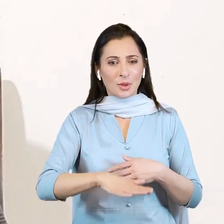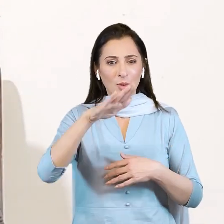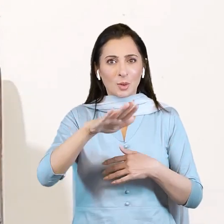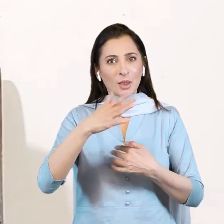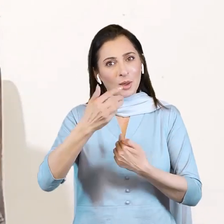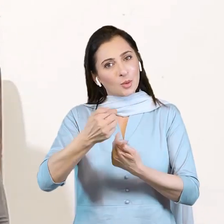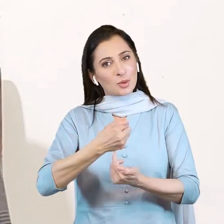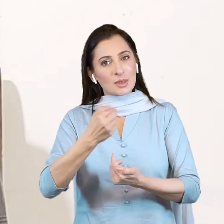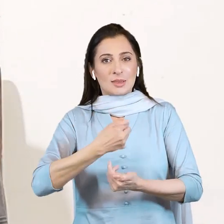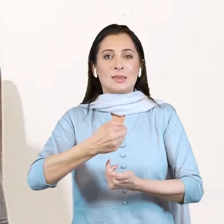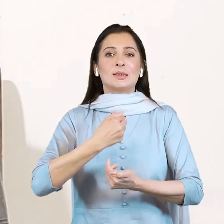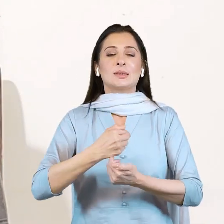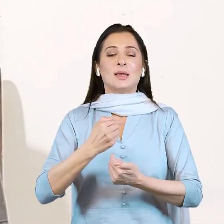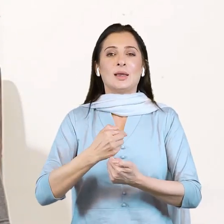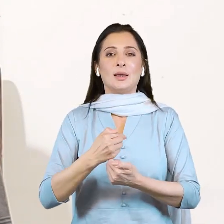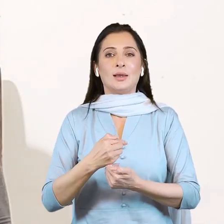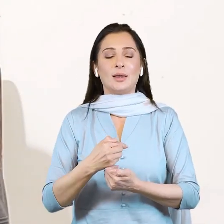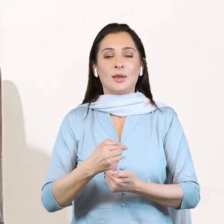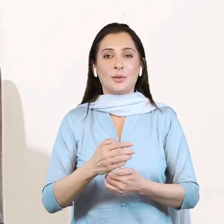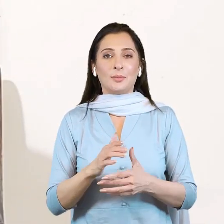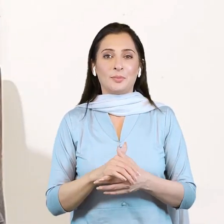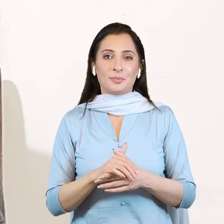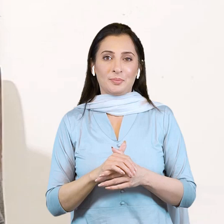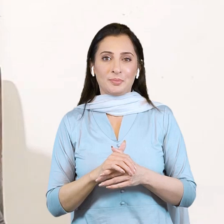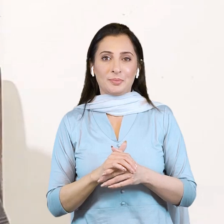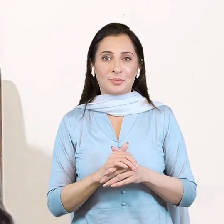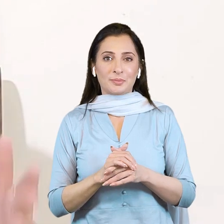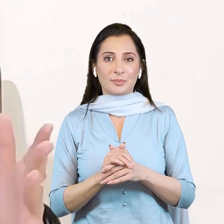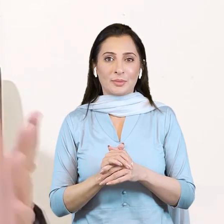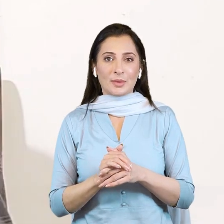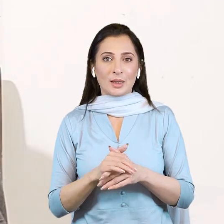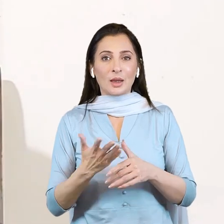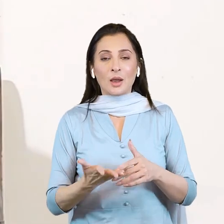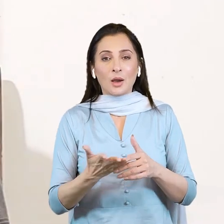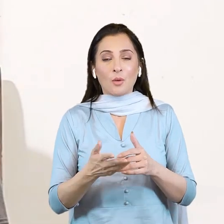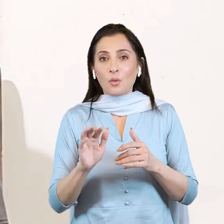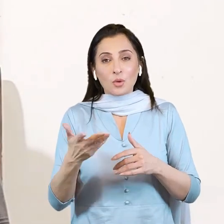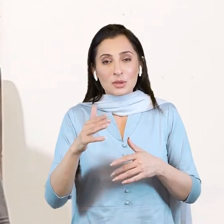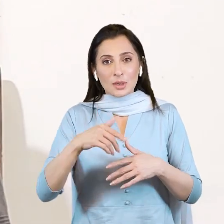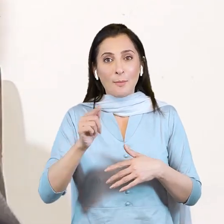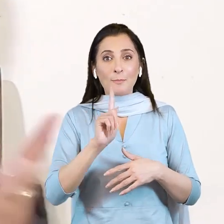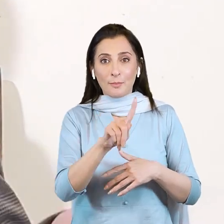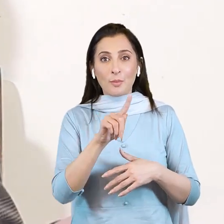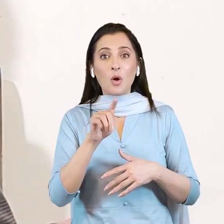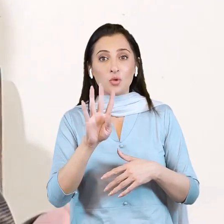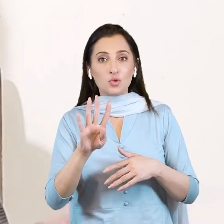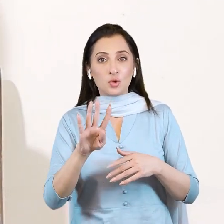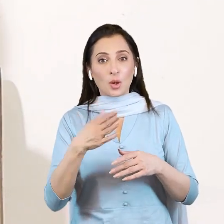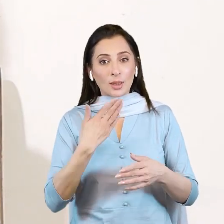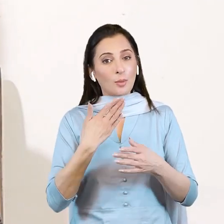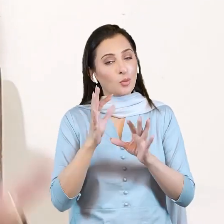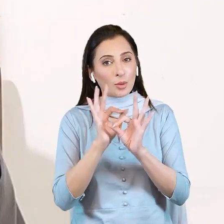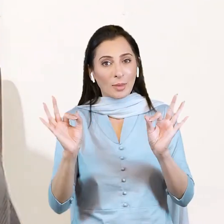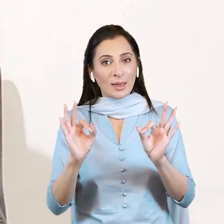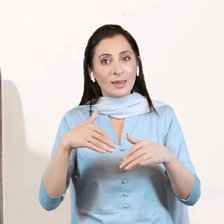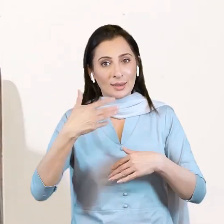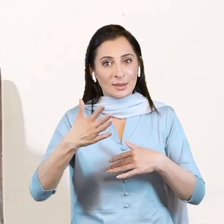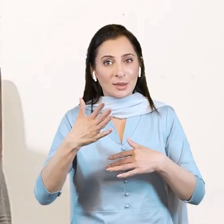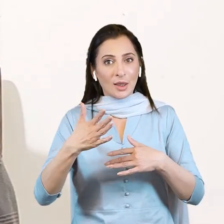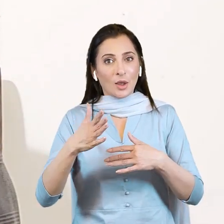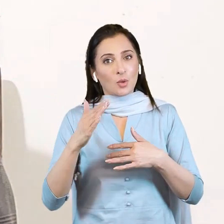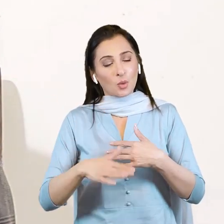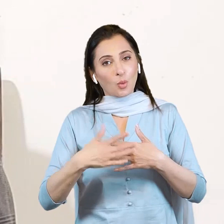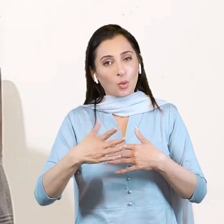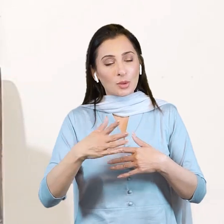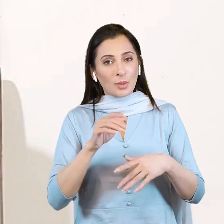years learning things that they don't realize they'll never use again. They turn 18 and they graduate. They go